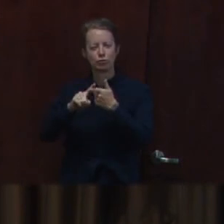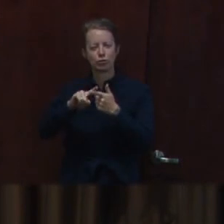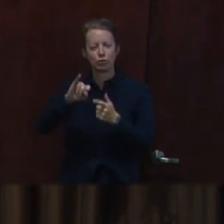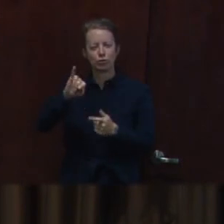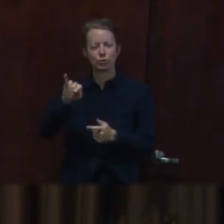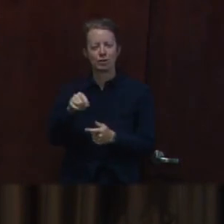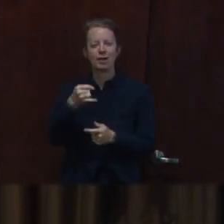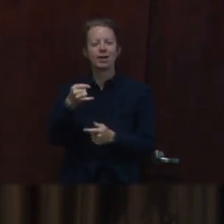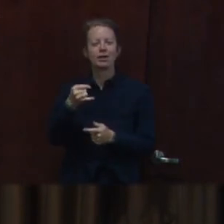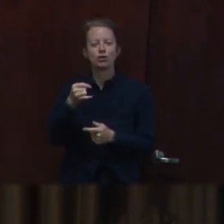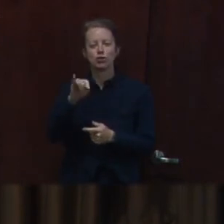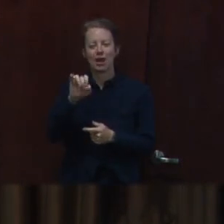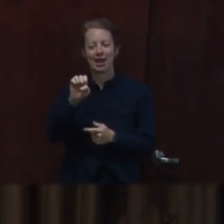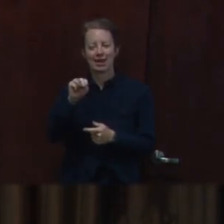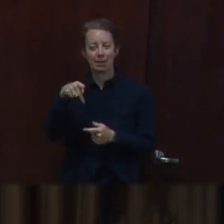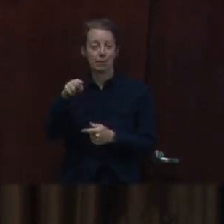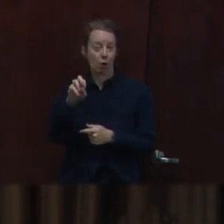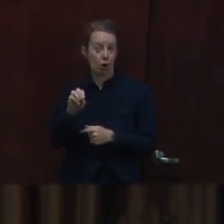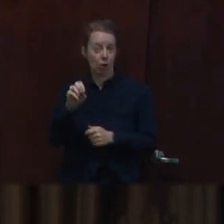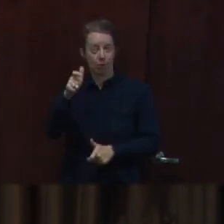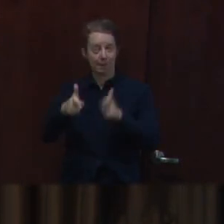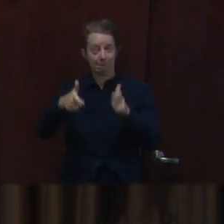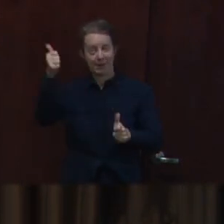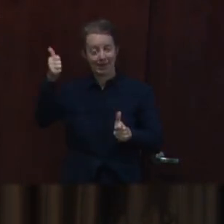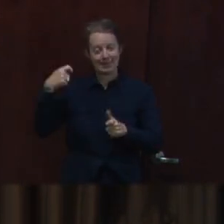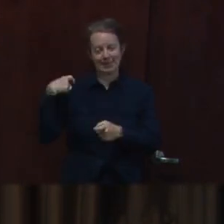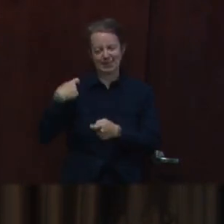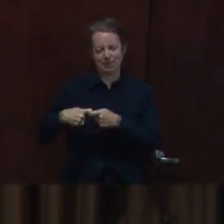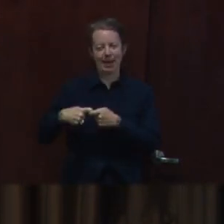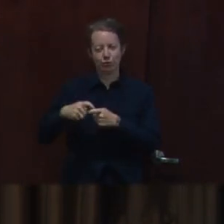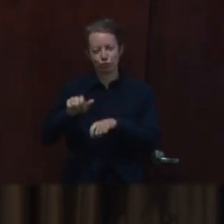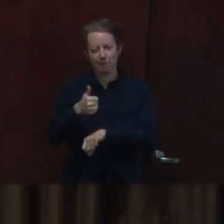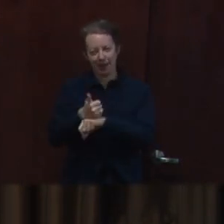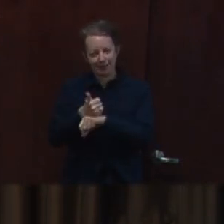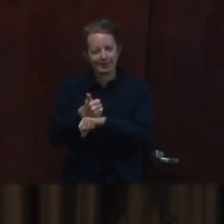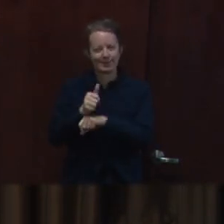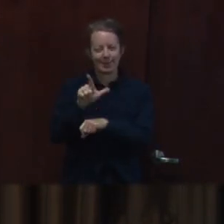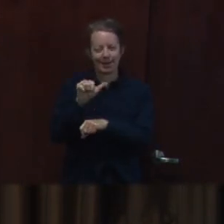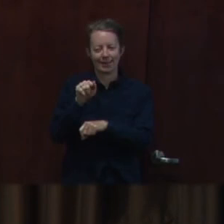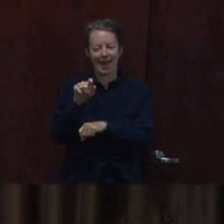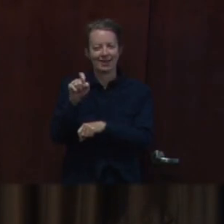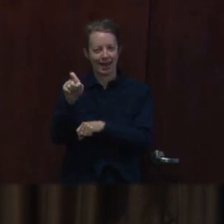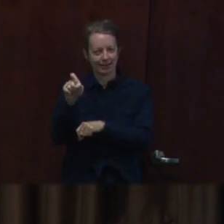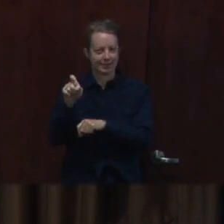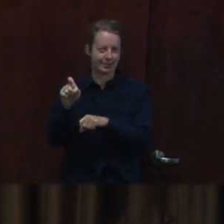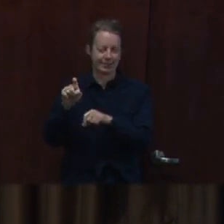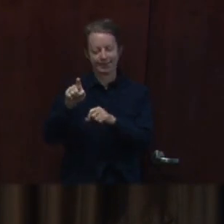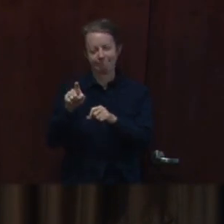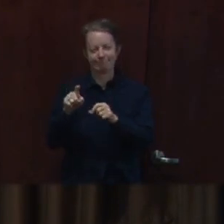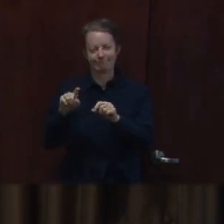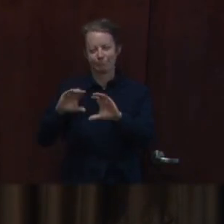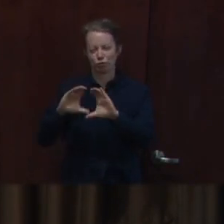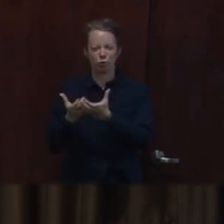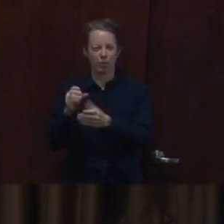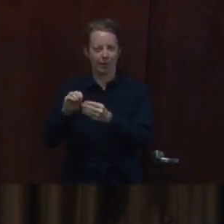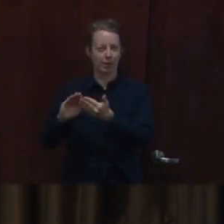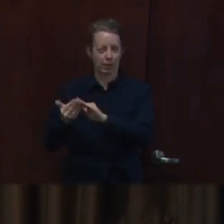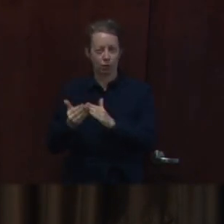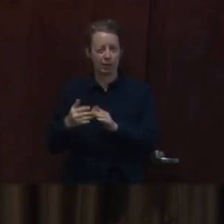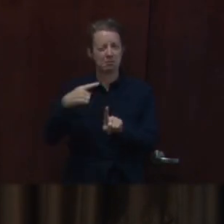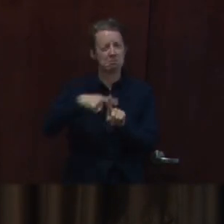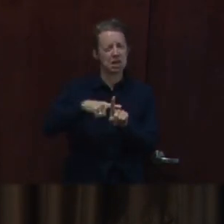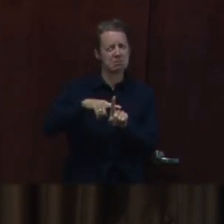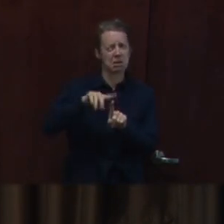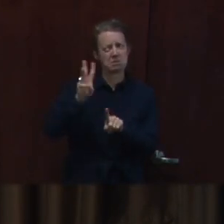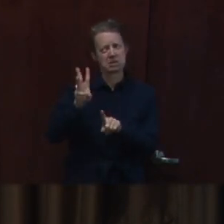largest Spanish language-based Latinx media platform in the community. And also for 6 or 7 months